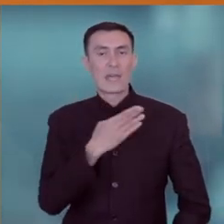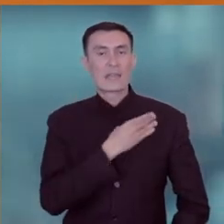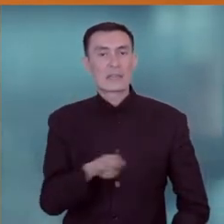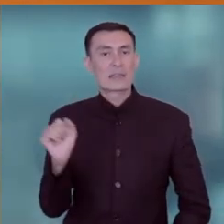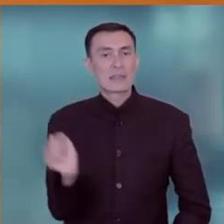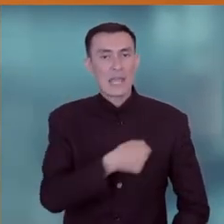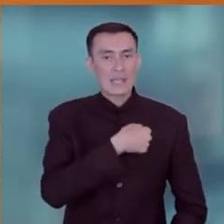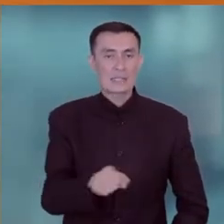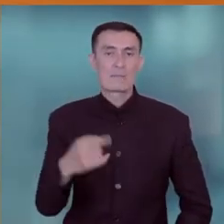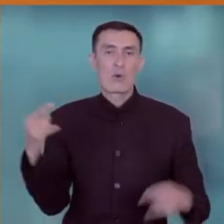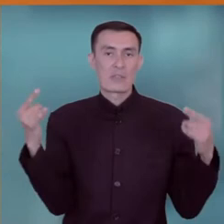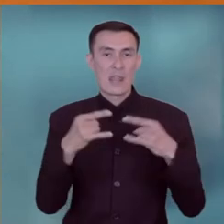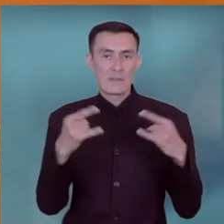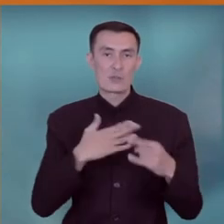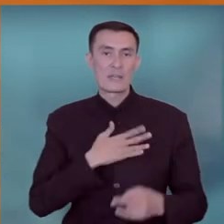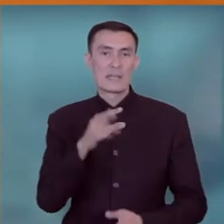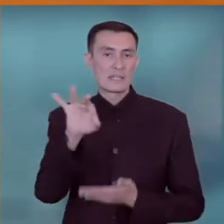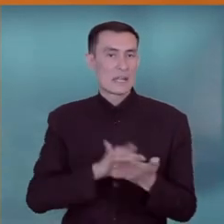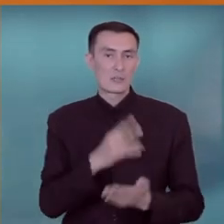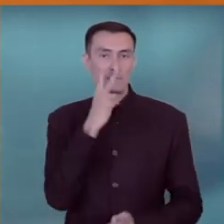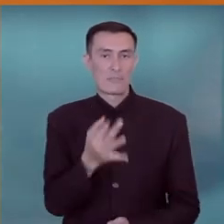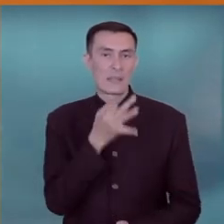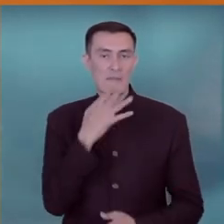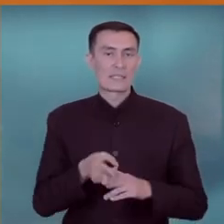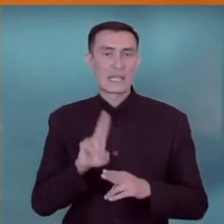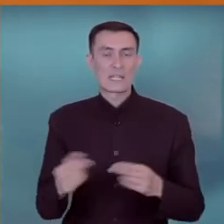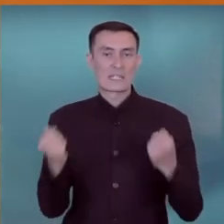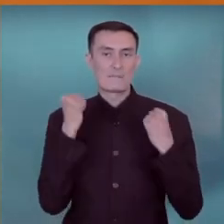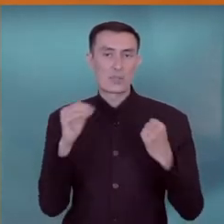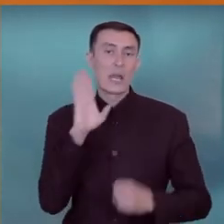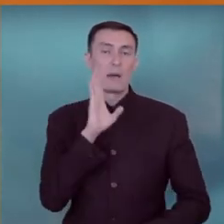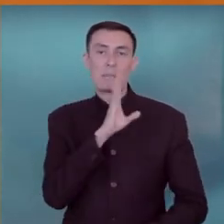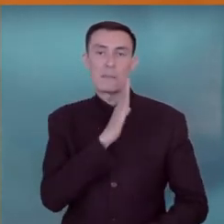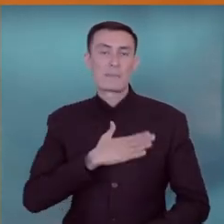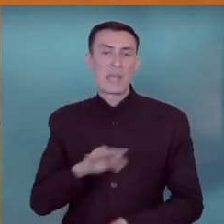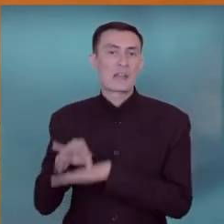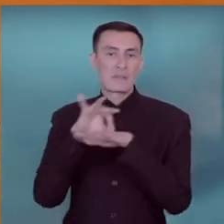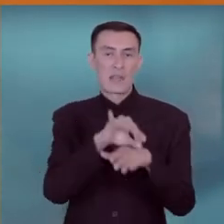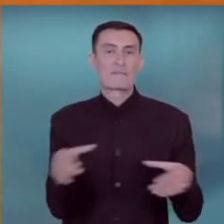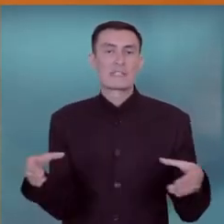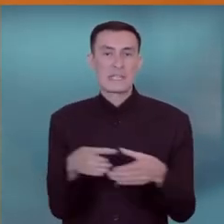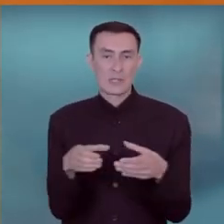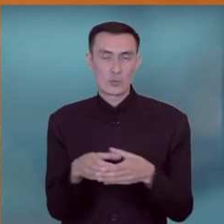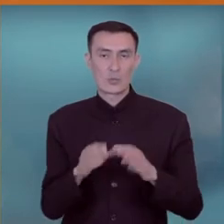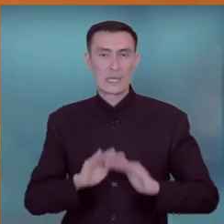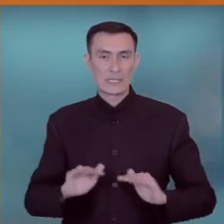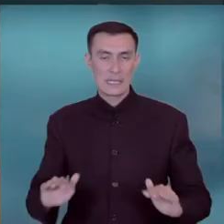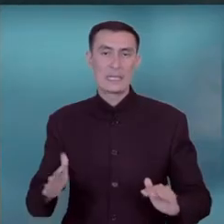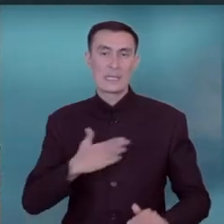in this kind of sport. My mother took me to a tennis class for children and my career started there.